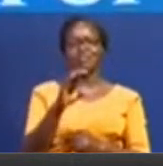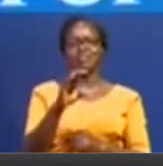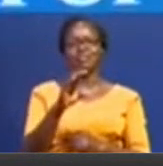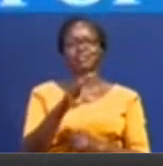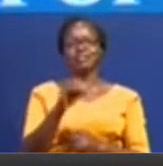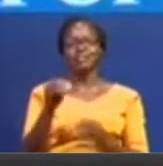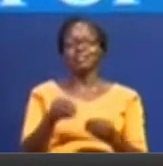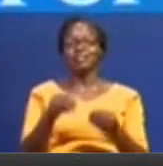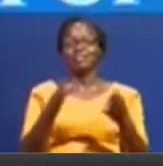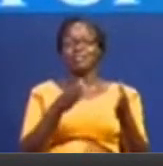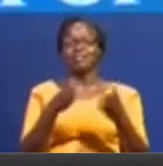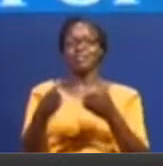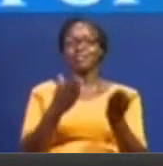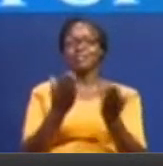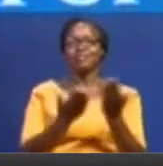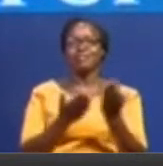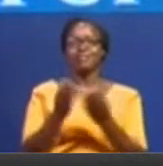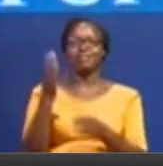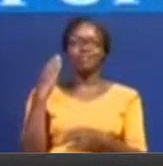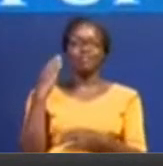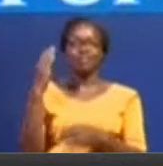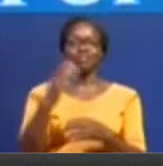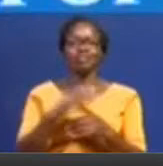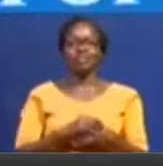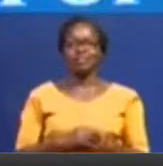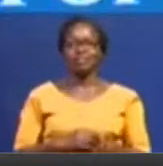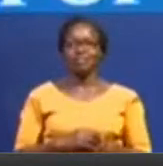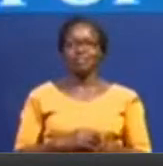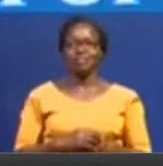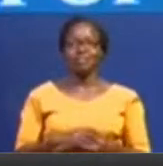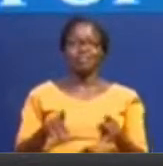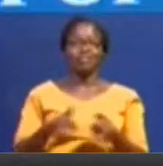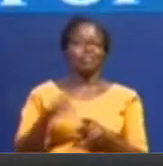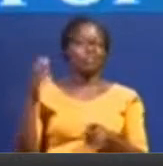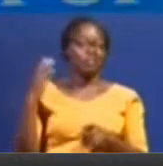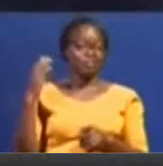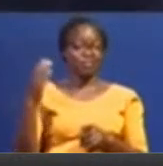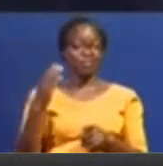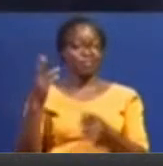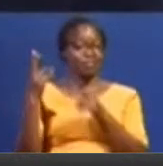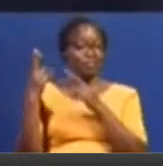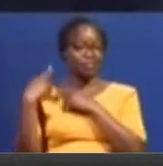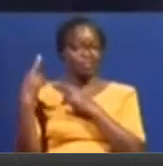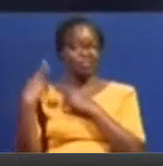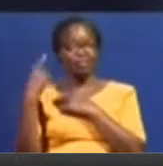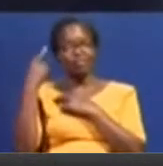given this opportunity to serve as the chair. As